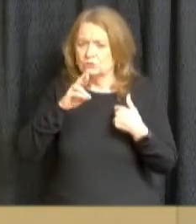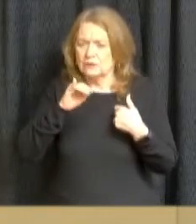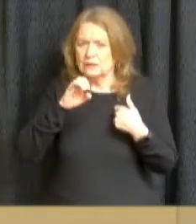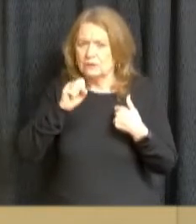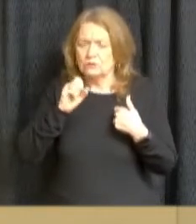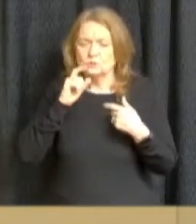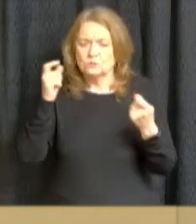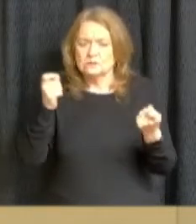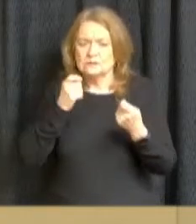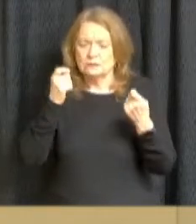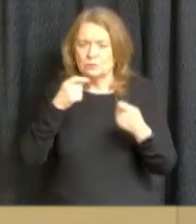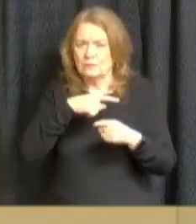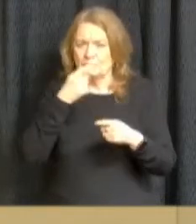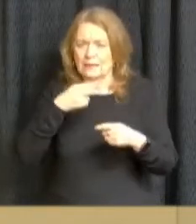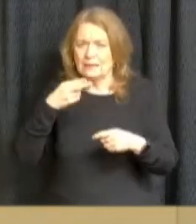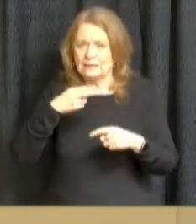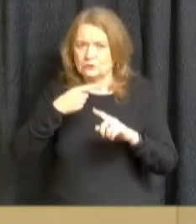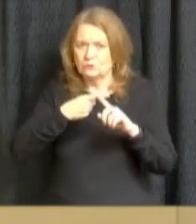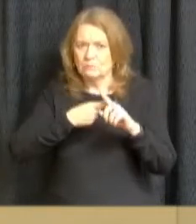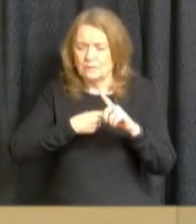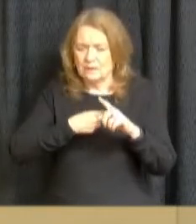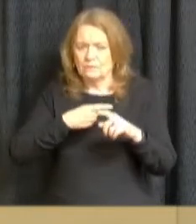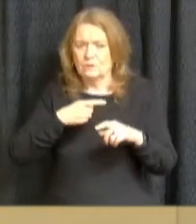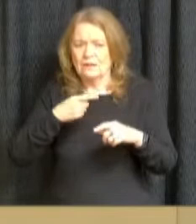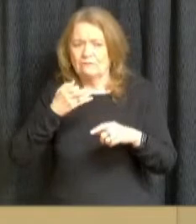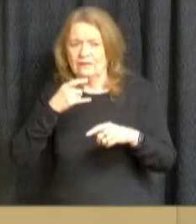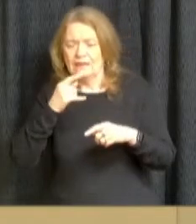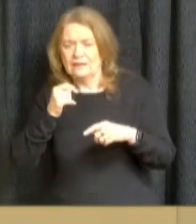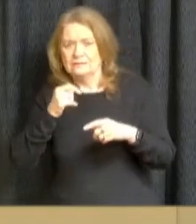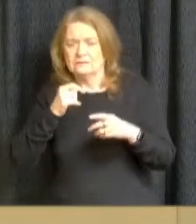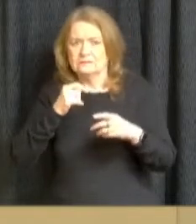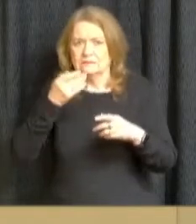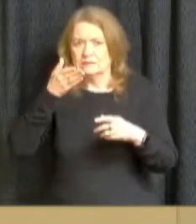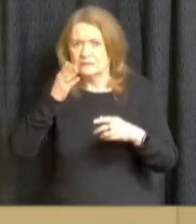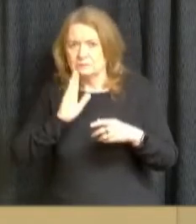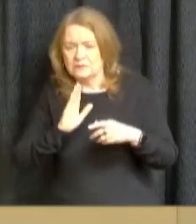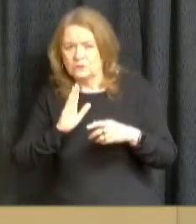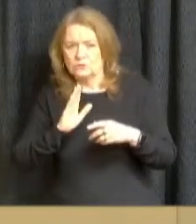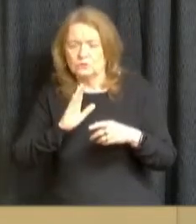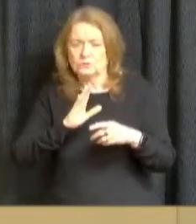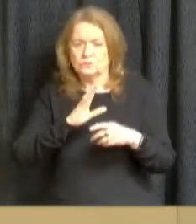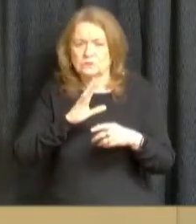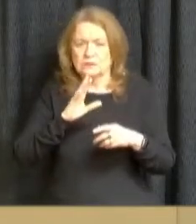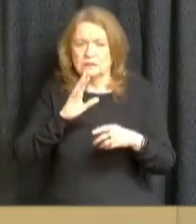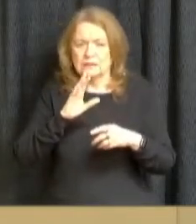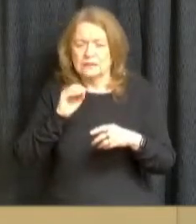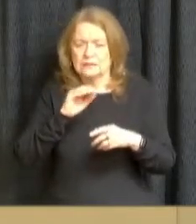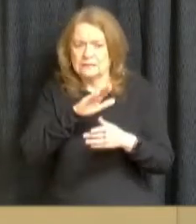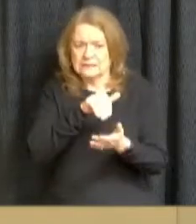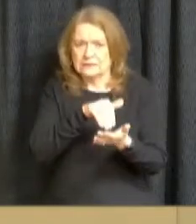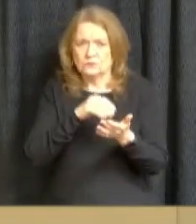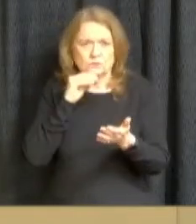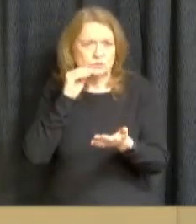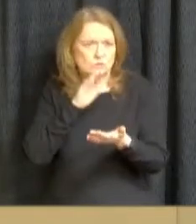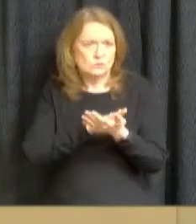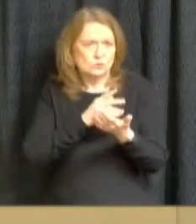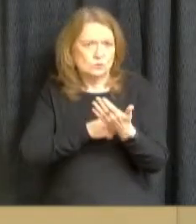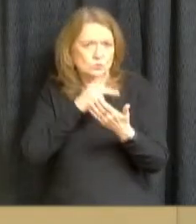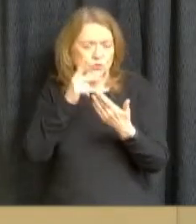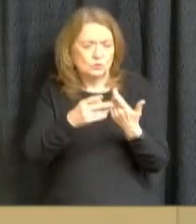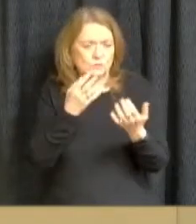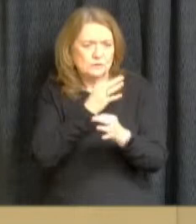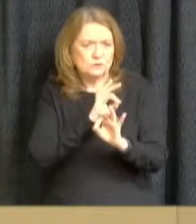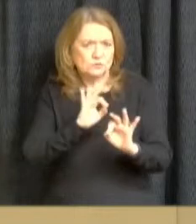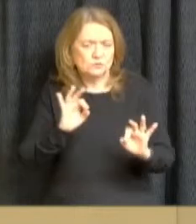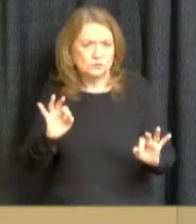celebrate Black History Month with guest speakers and a theatrical performance from children in the center's homeschool program. The event is free, and there will be